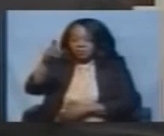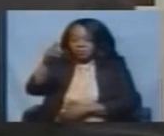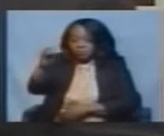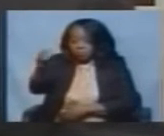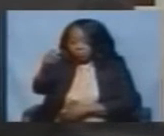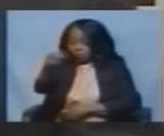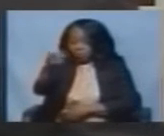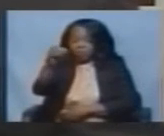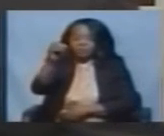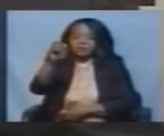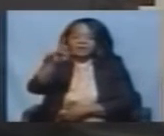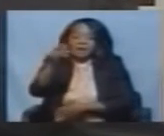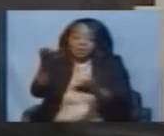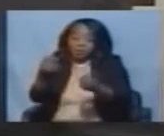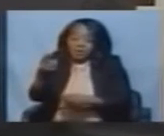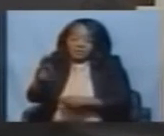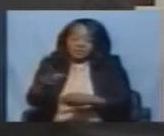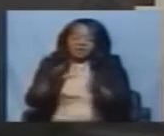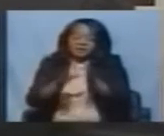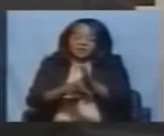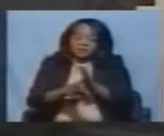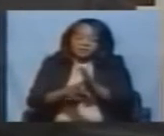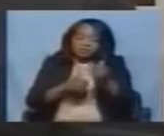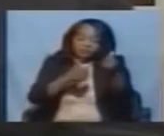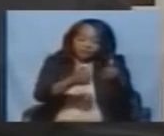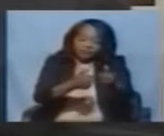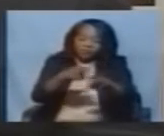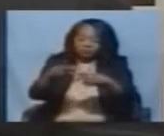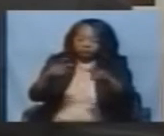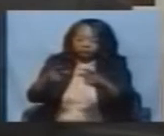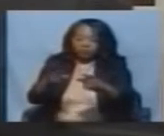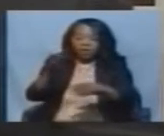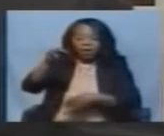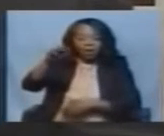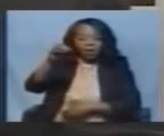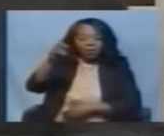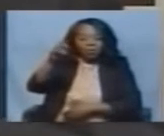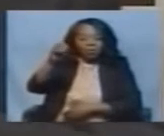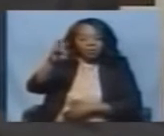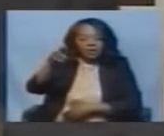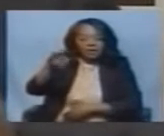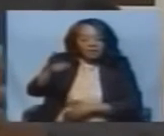Before long, somebody calls you, oh, Mr. Chibwe, I've got this motor. And